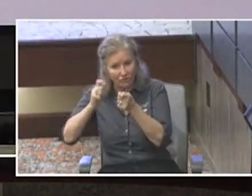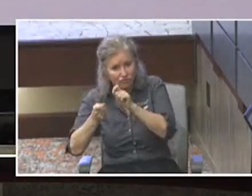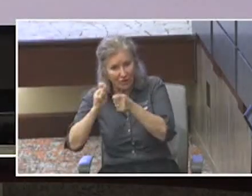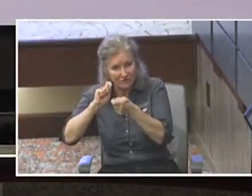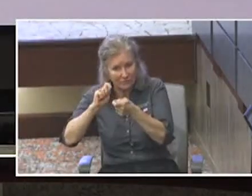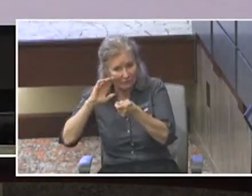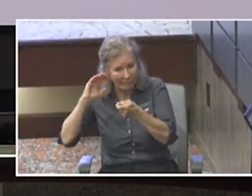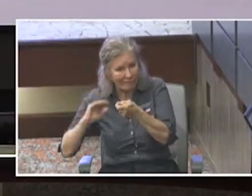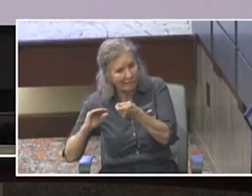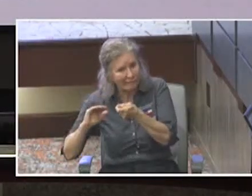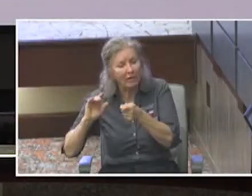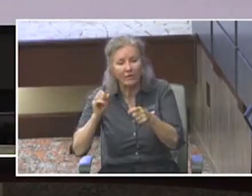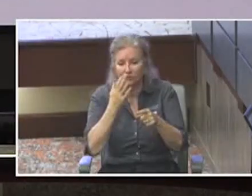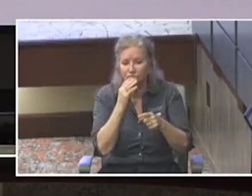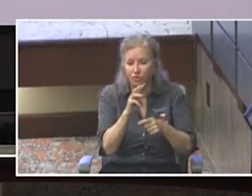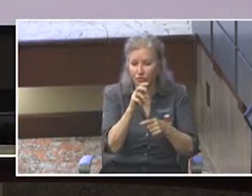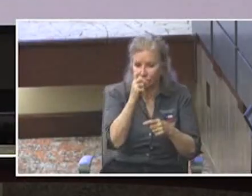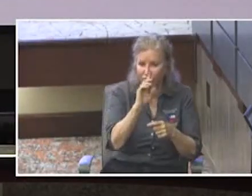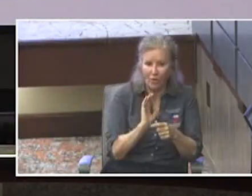on February.